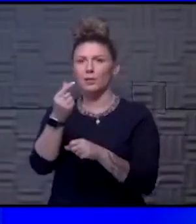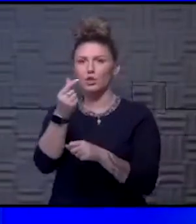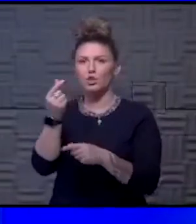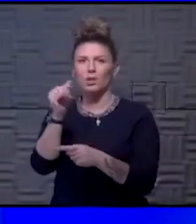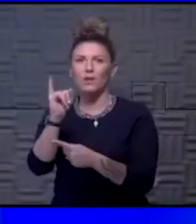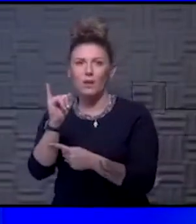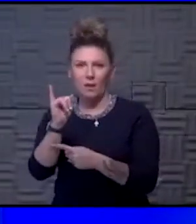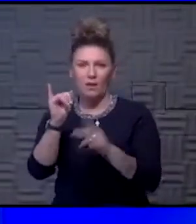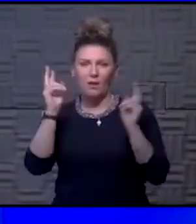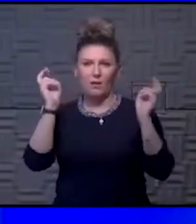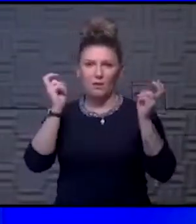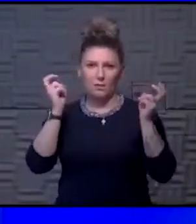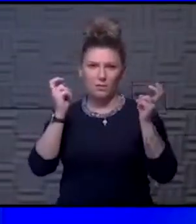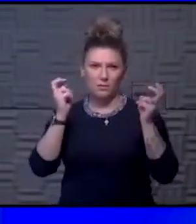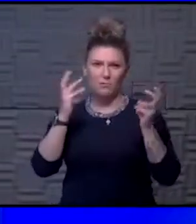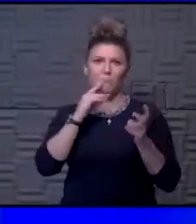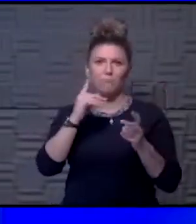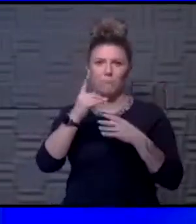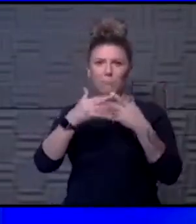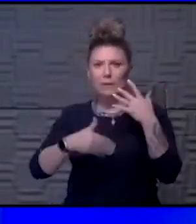a gastrointestinal bleed in your,